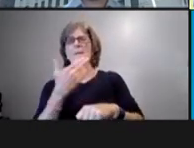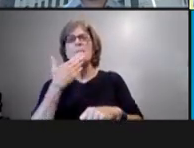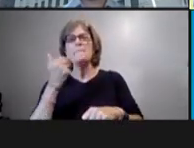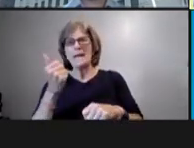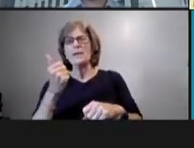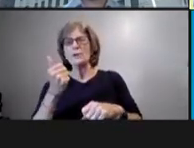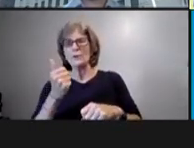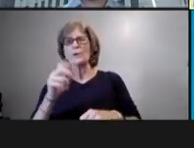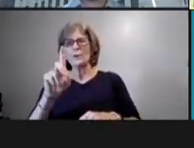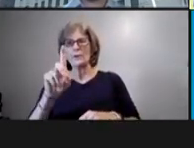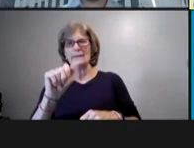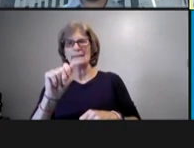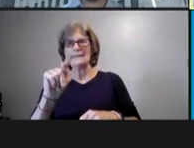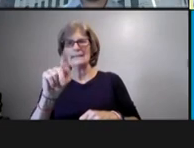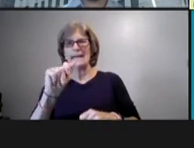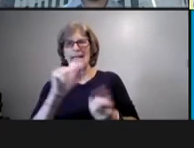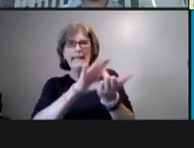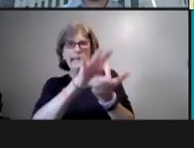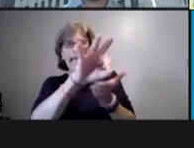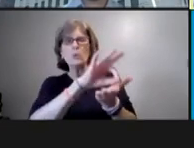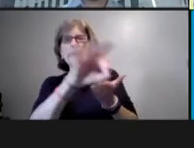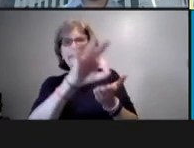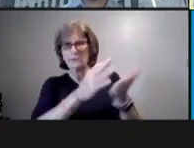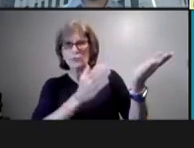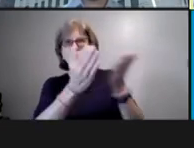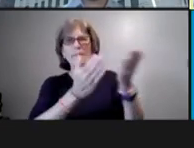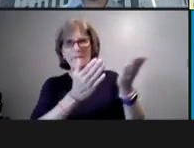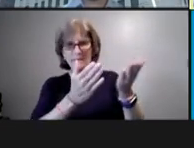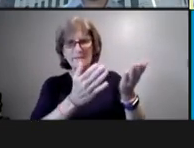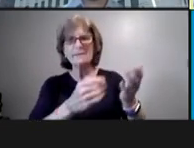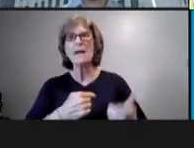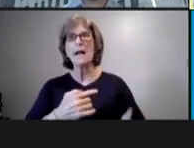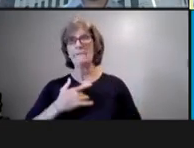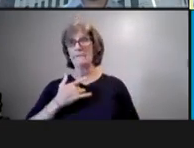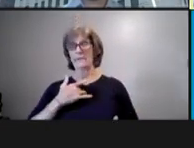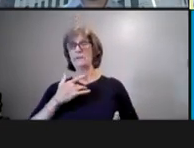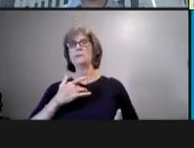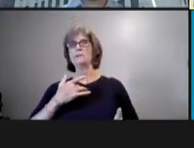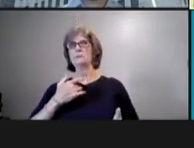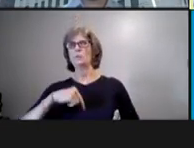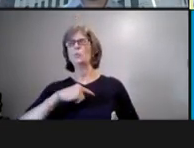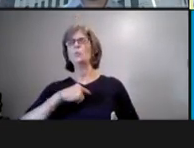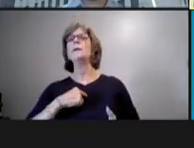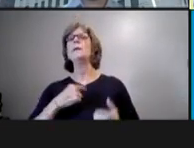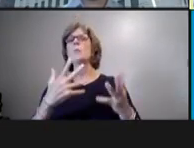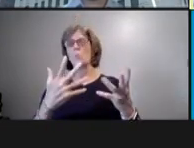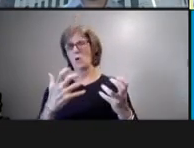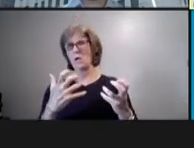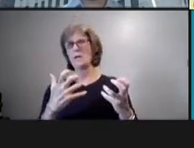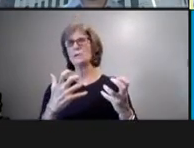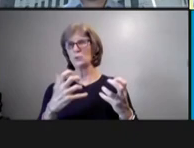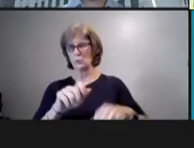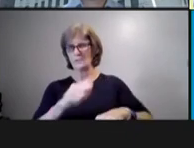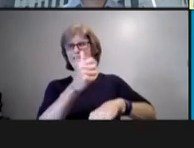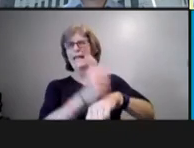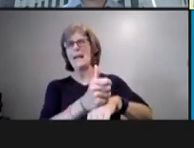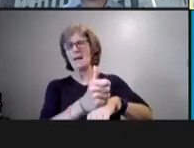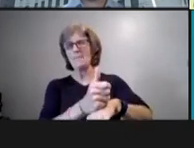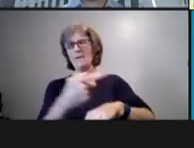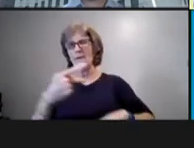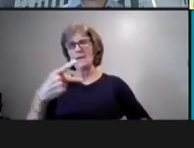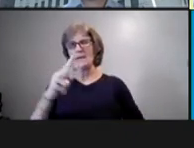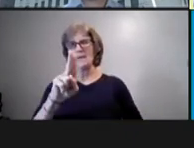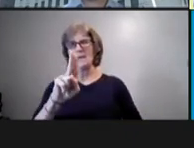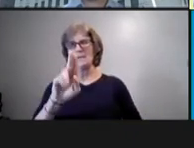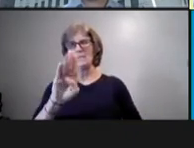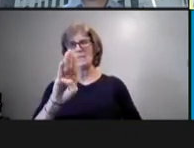program specifically. So that's something that I believe they're looking to put on a dashboard that is public. So I